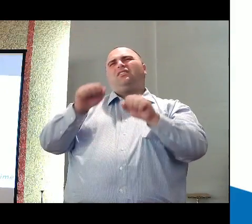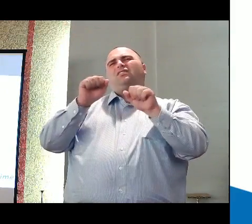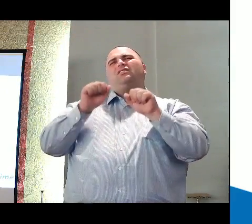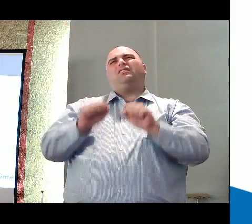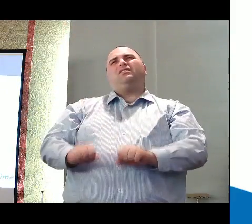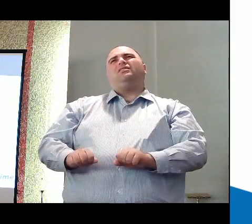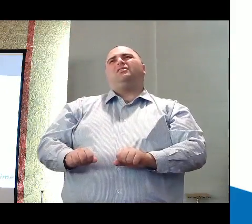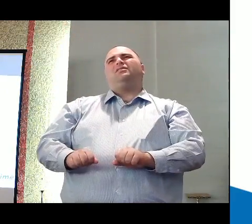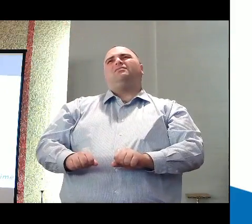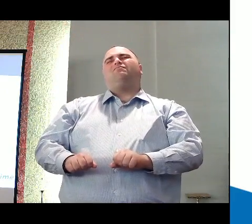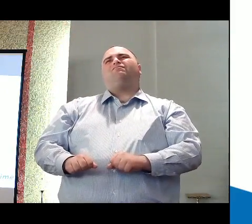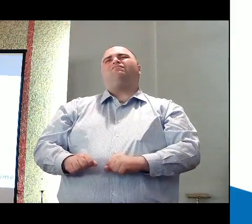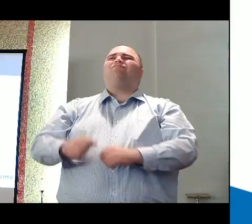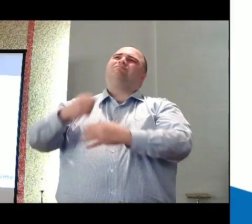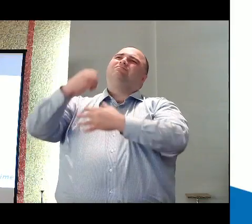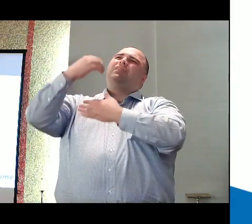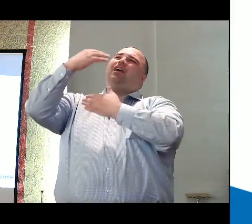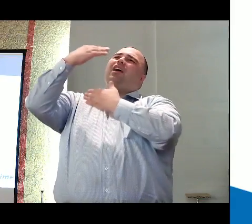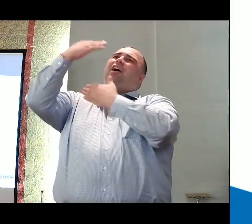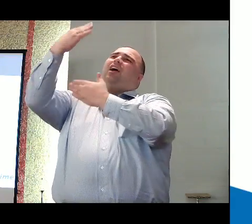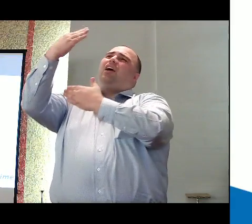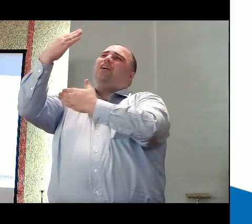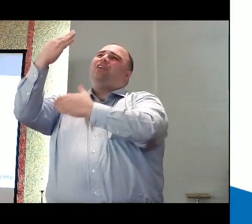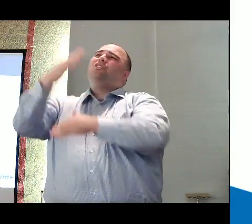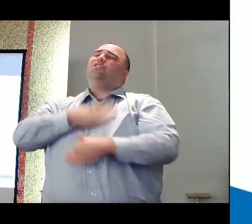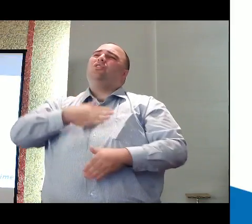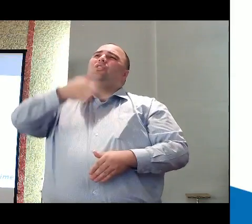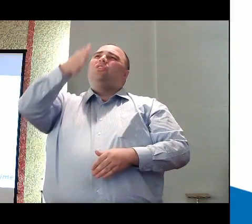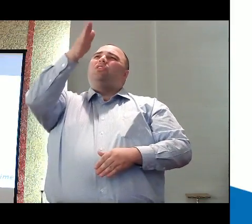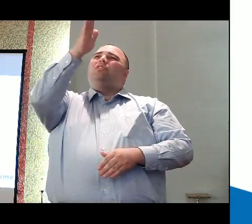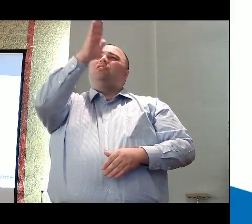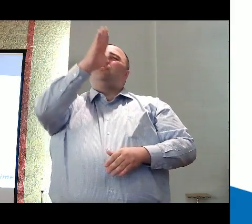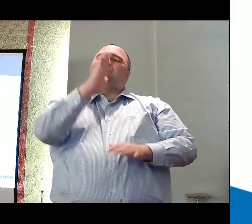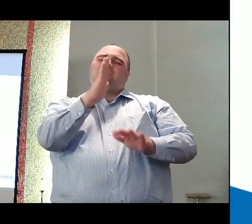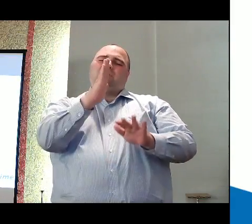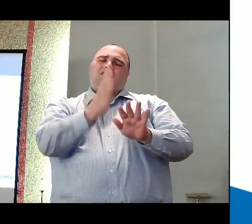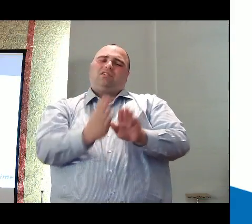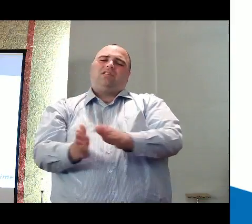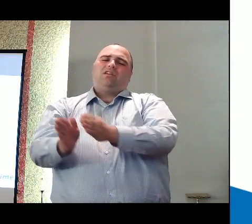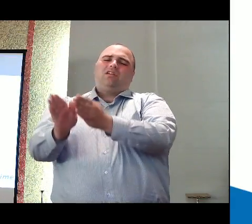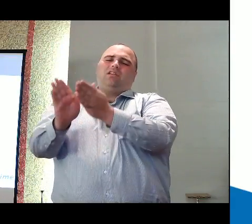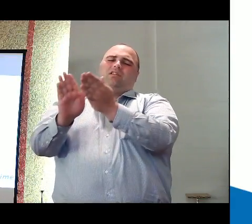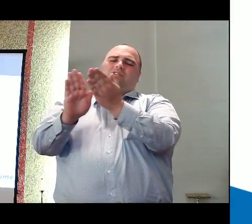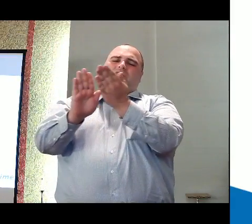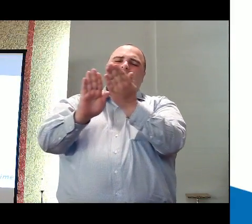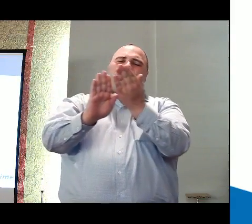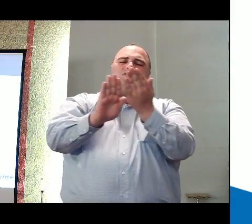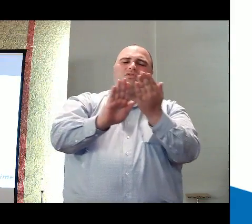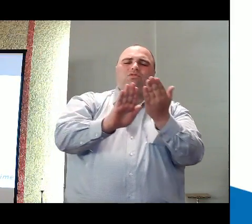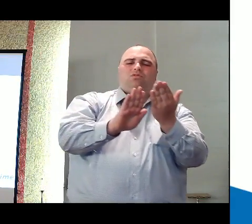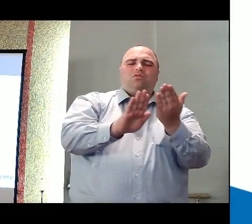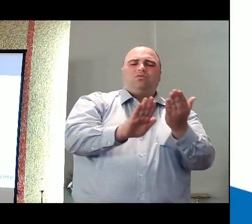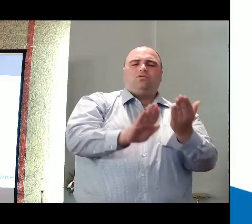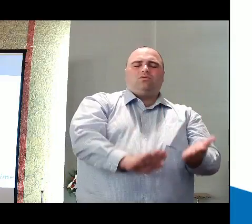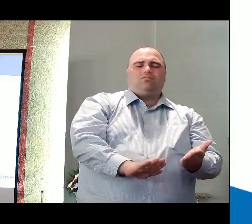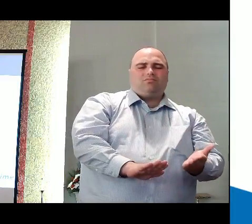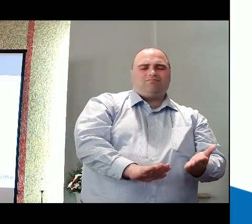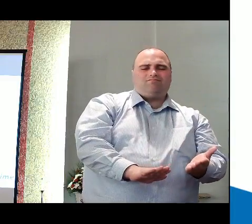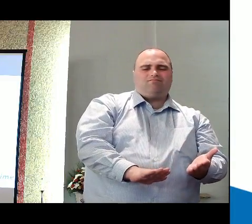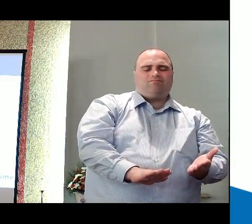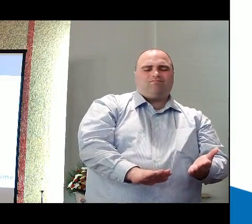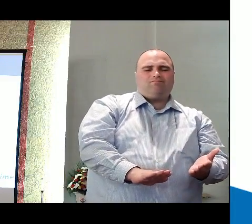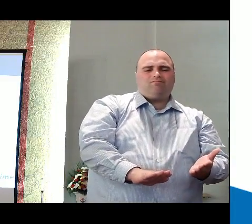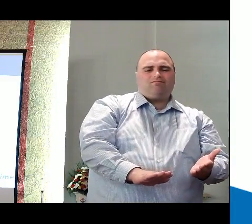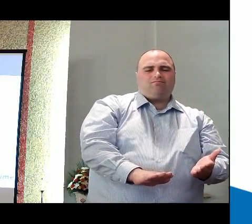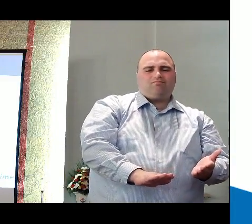Amazing love, how can it be that desire, Lord, to serve you,